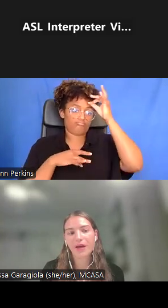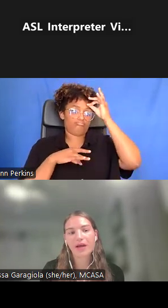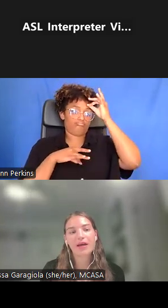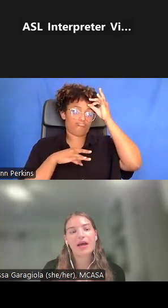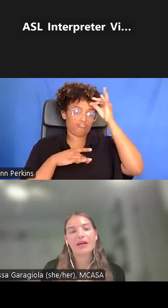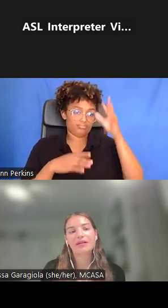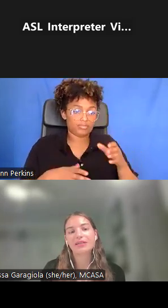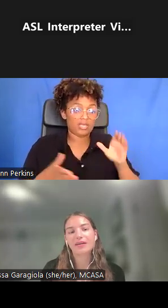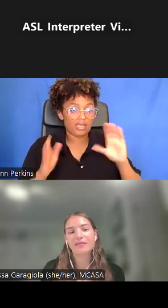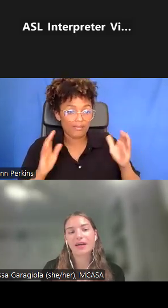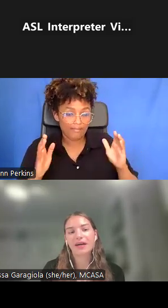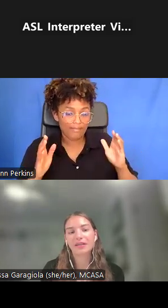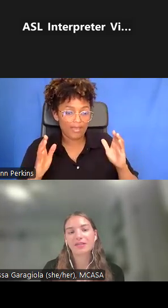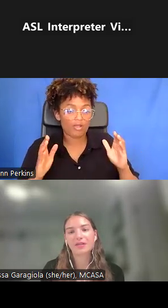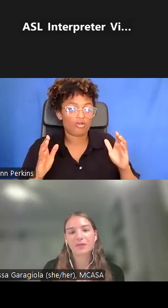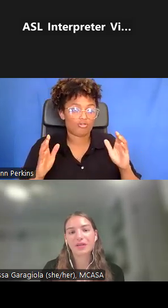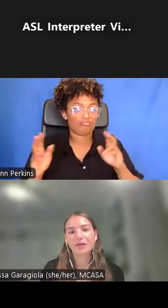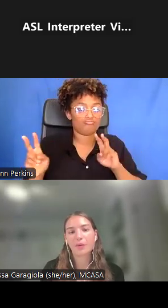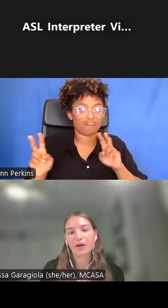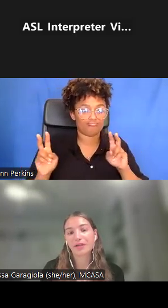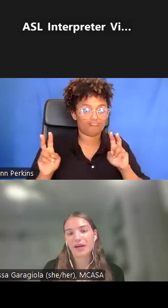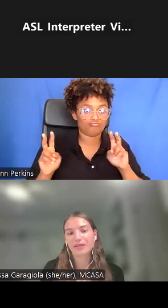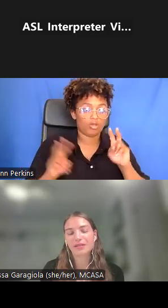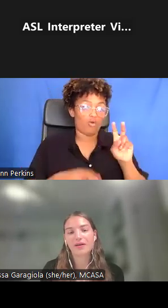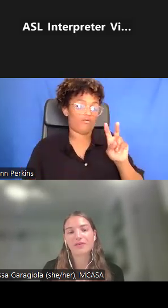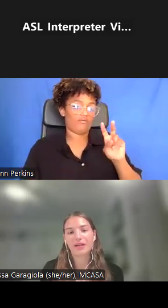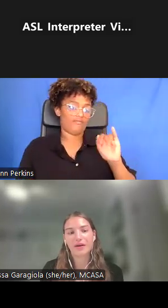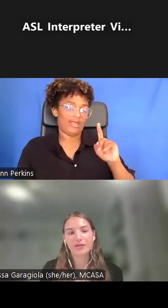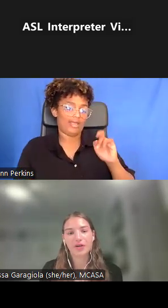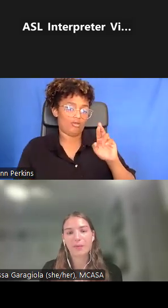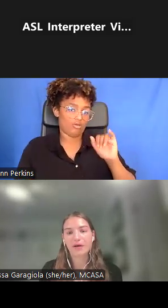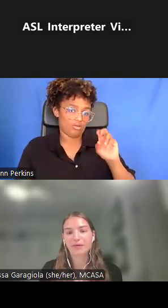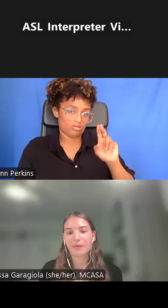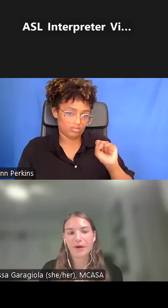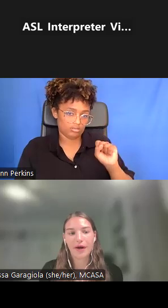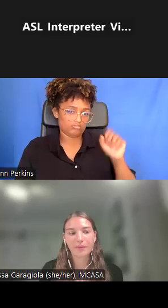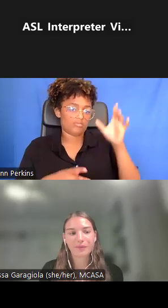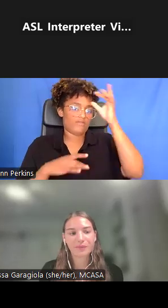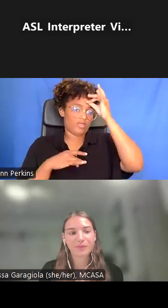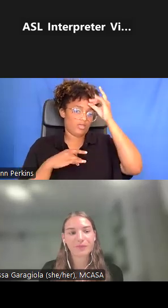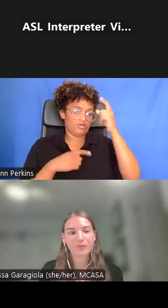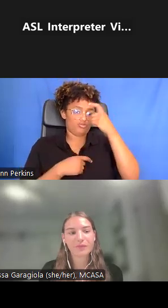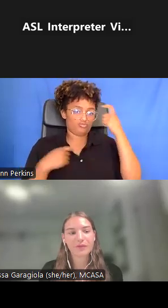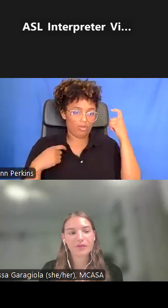burnout, and identify at least 3 warning signs of vicarious trauma and burnout.